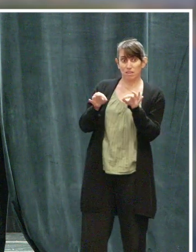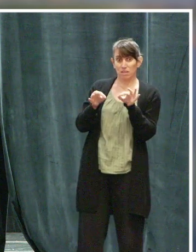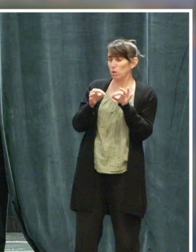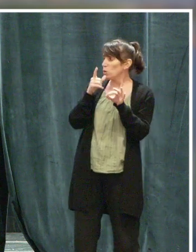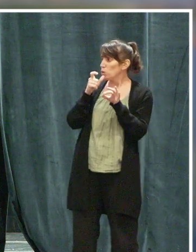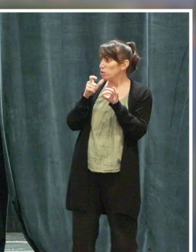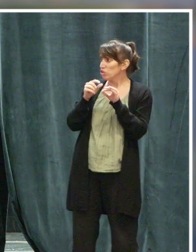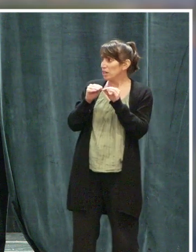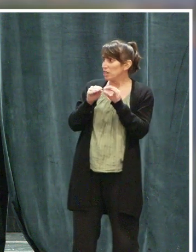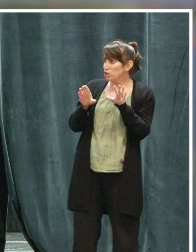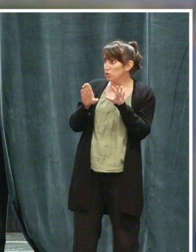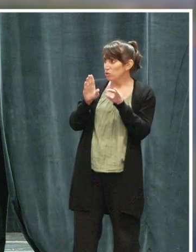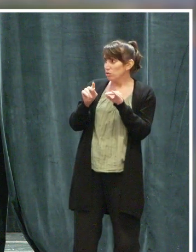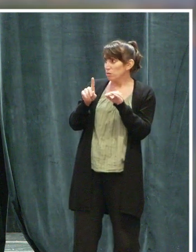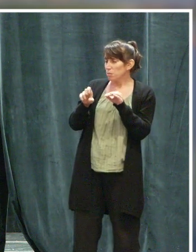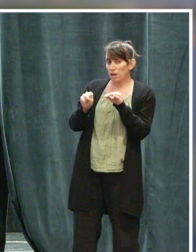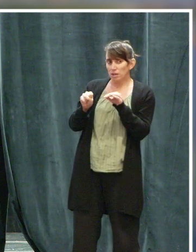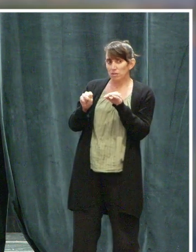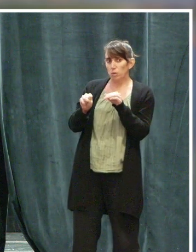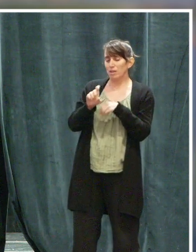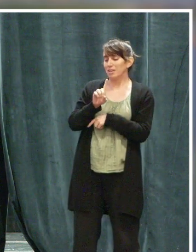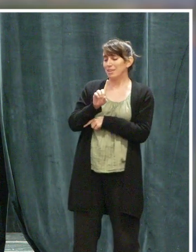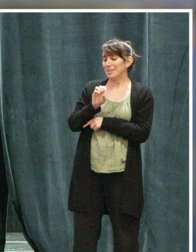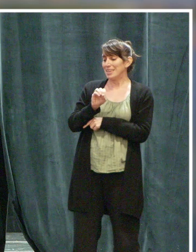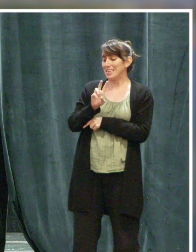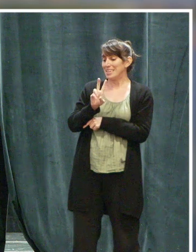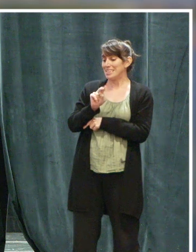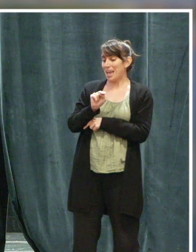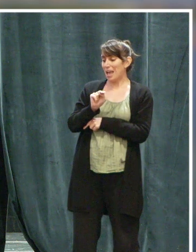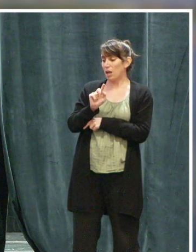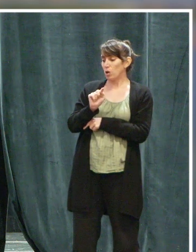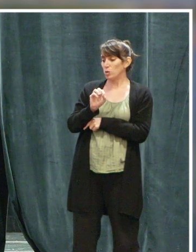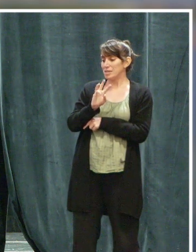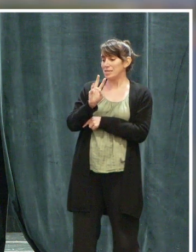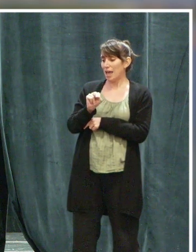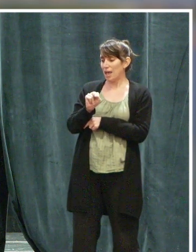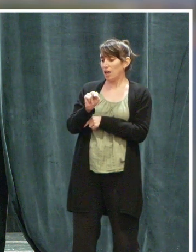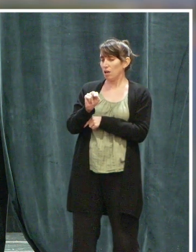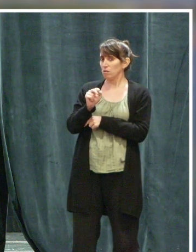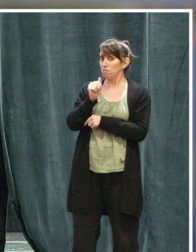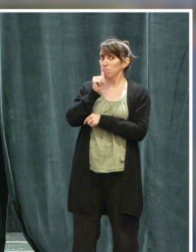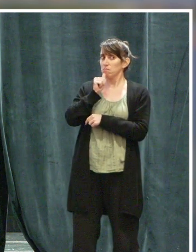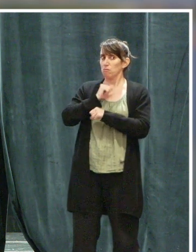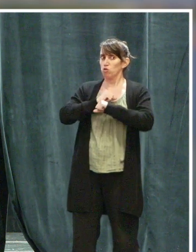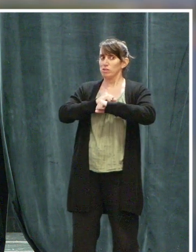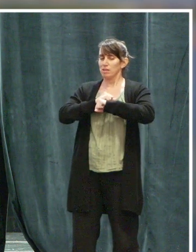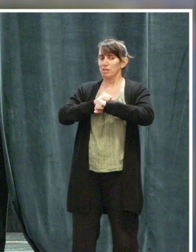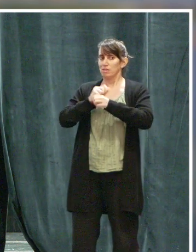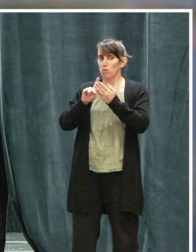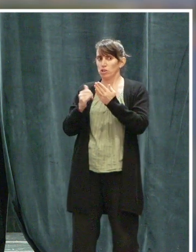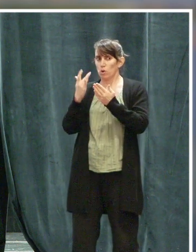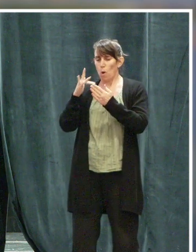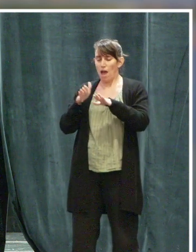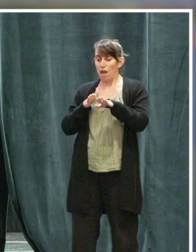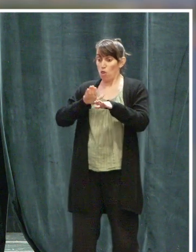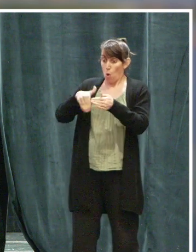bonds? Okay. Well, if it's a downtown resiliency project, why is the entire cost of the project